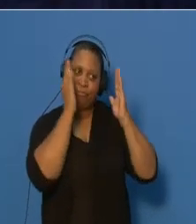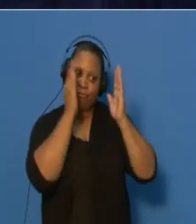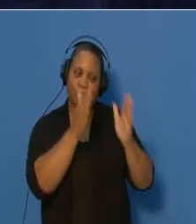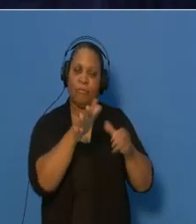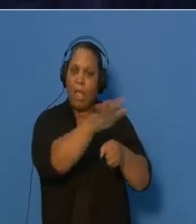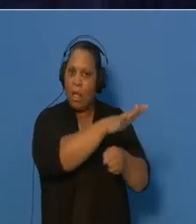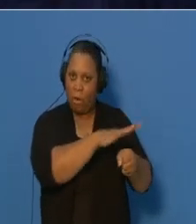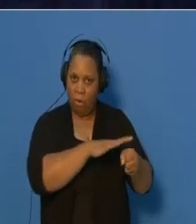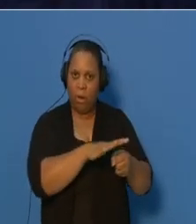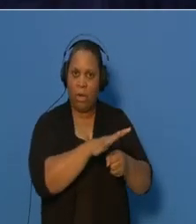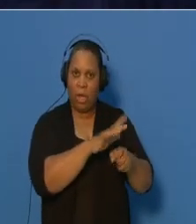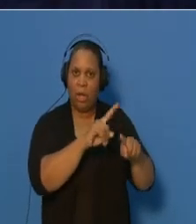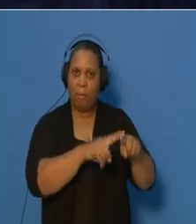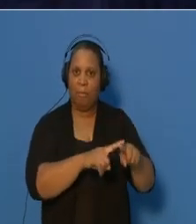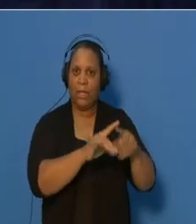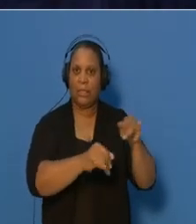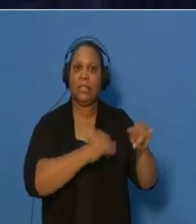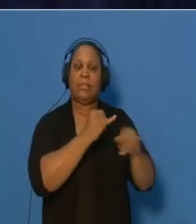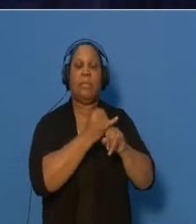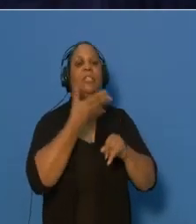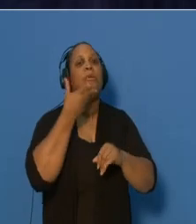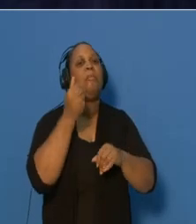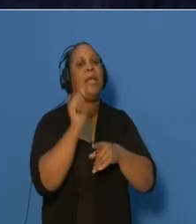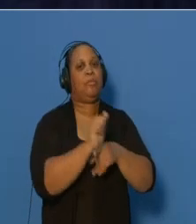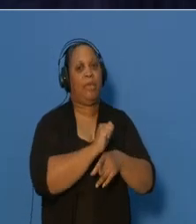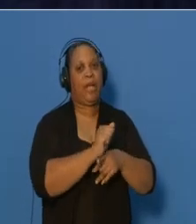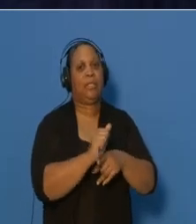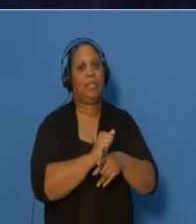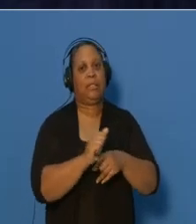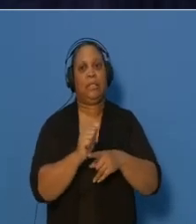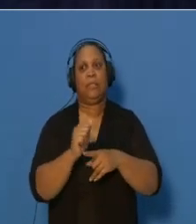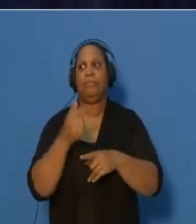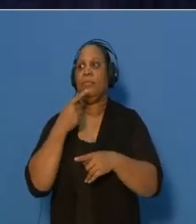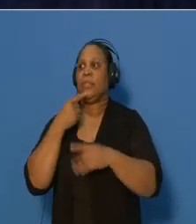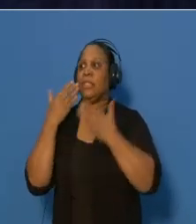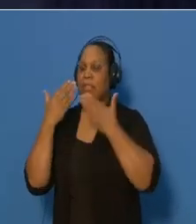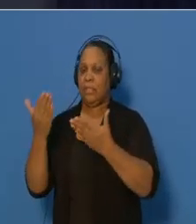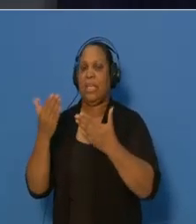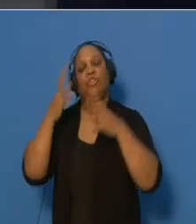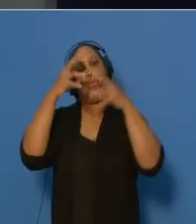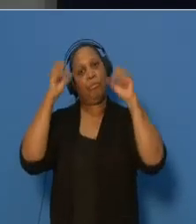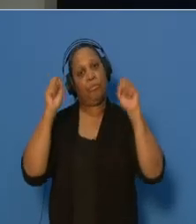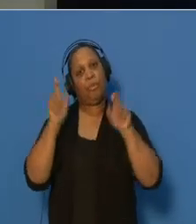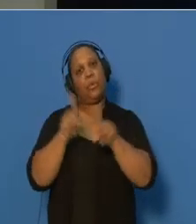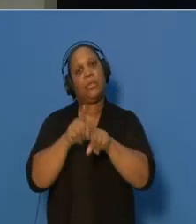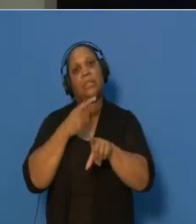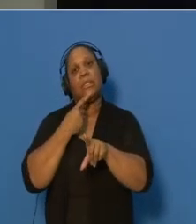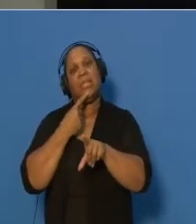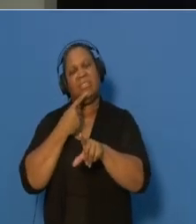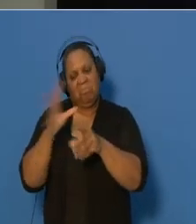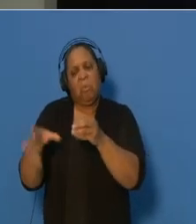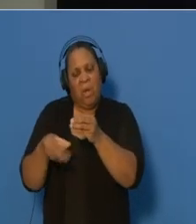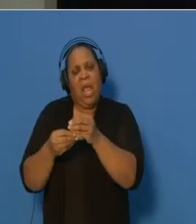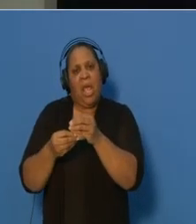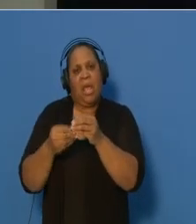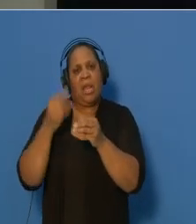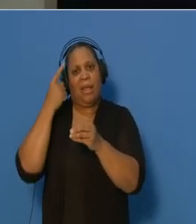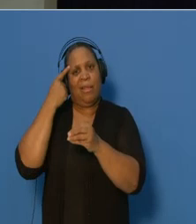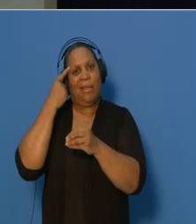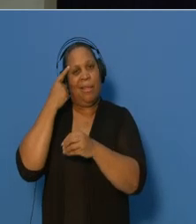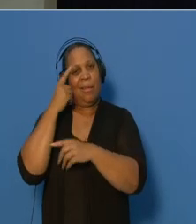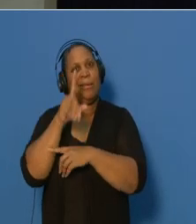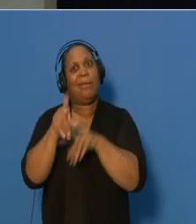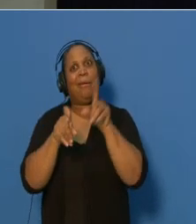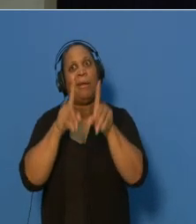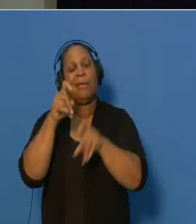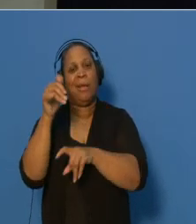and it would be based on international best practice. All right, thank you. But Dawn, just so I can add to that, because I think it's the question that you ask every time